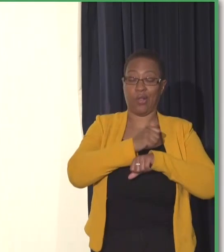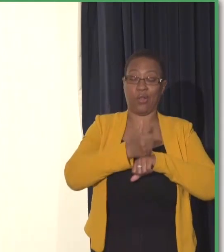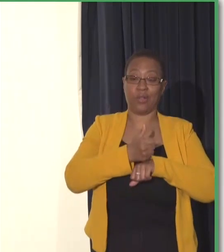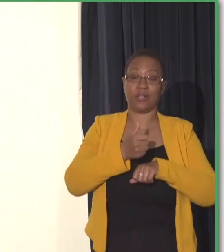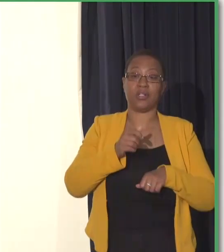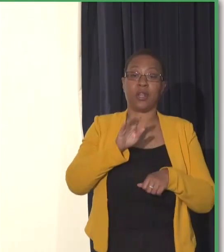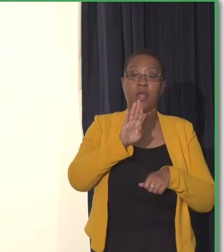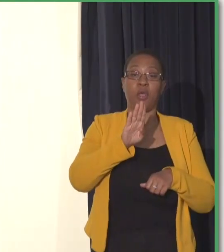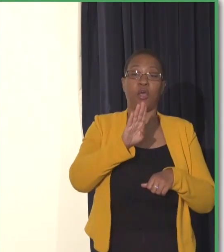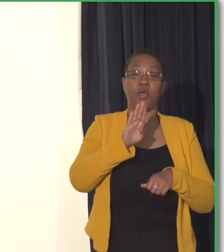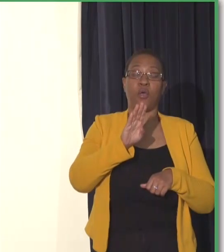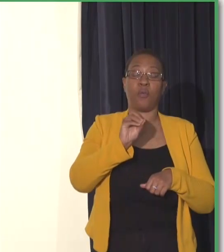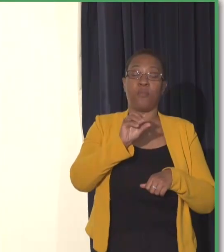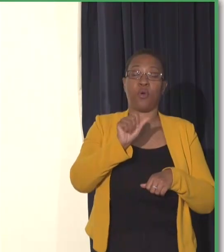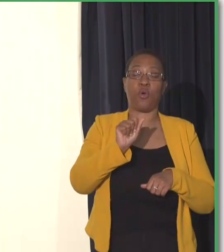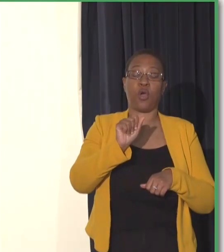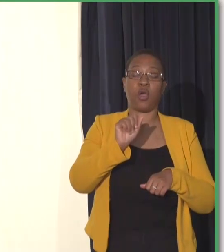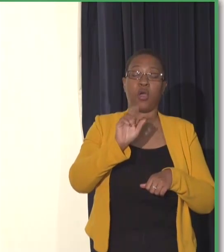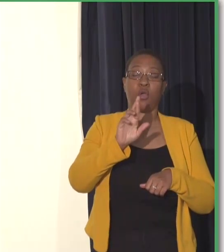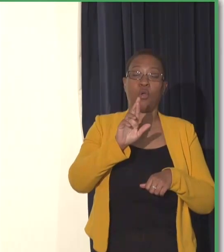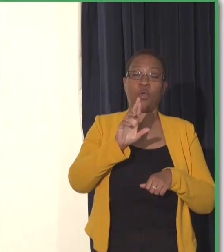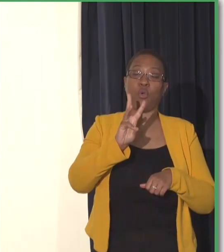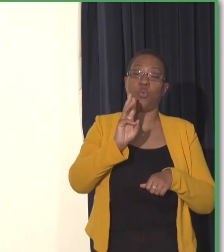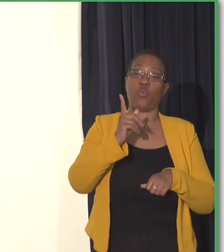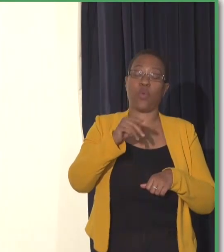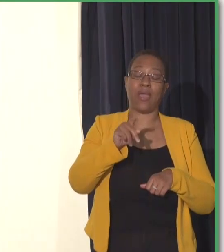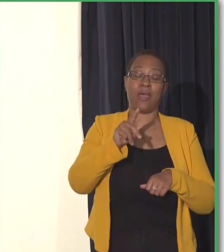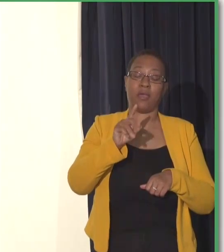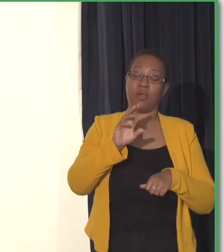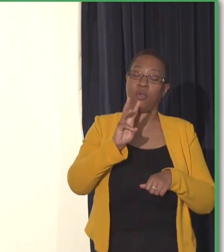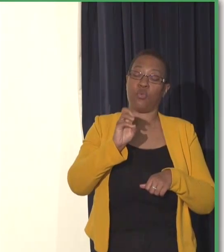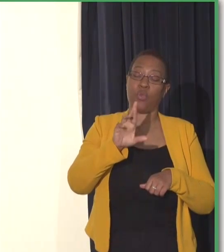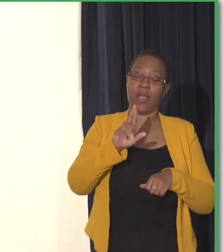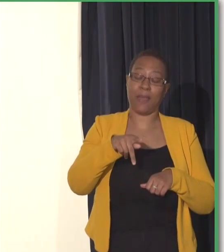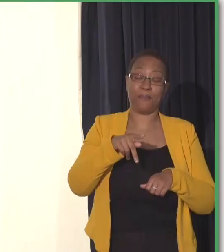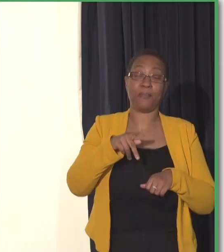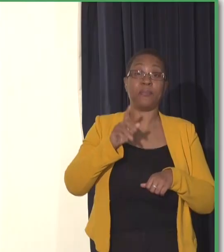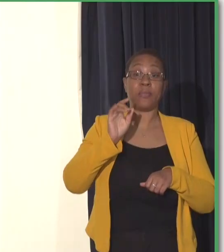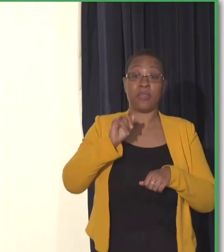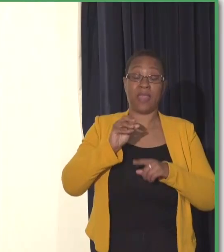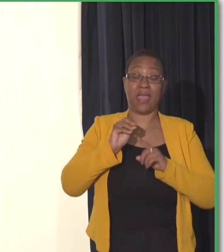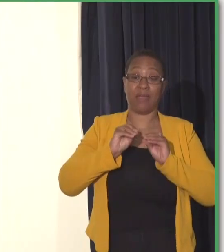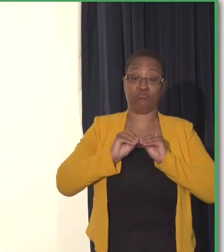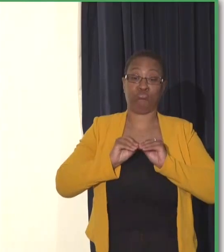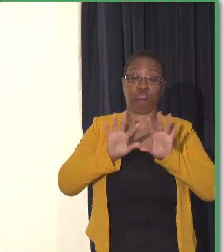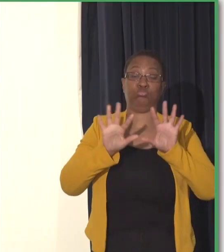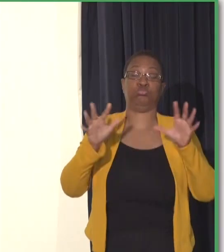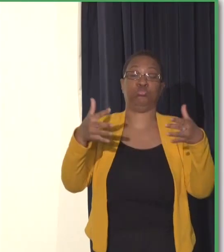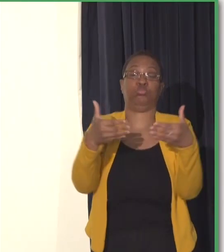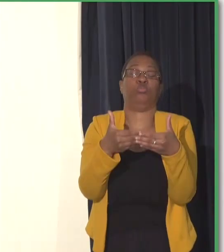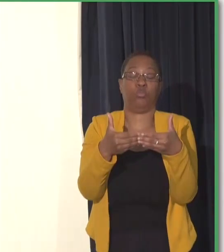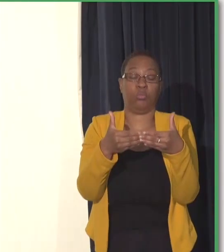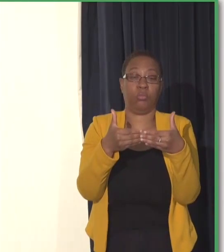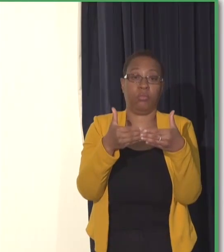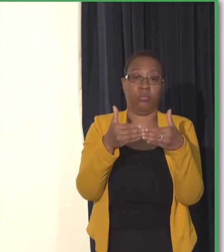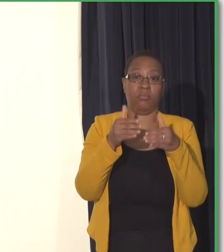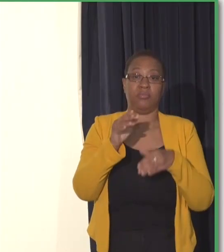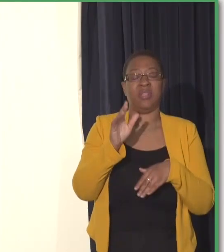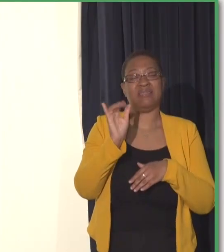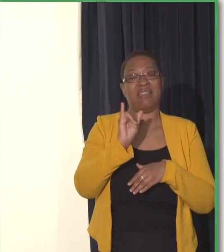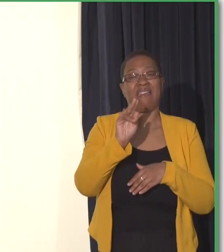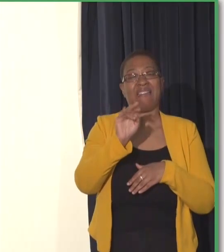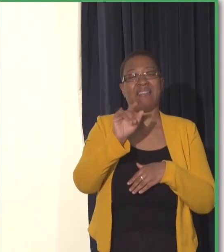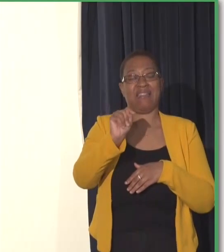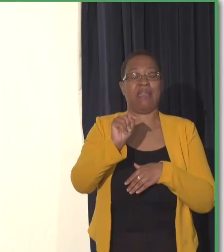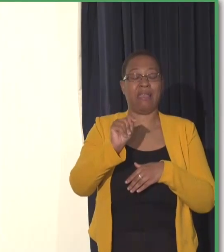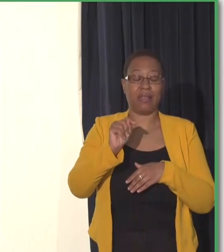BOLO wrap policy. I'm calling it like a whip that goes around a person and keeps their arms down and, they have to